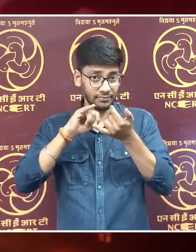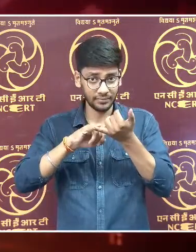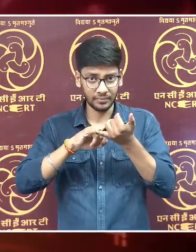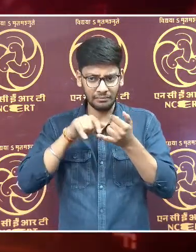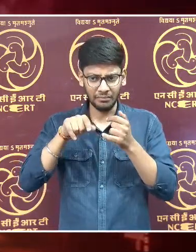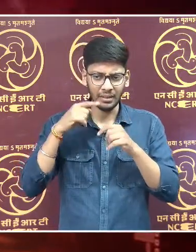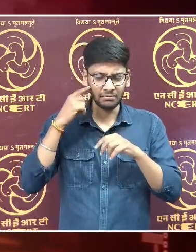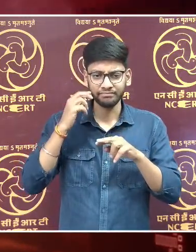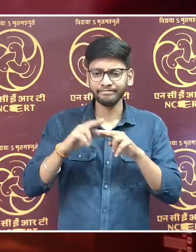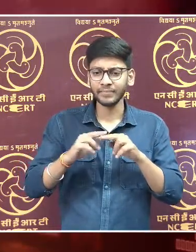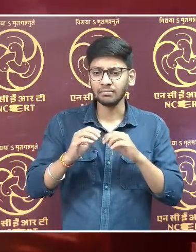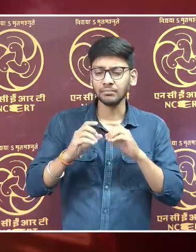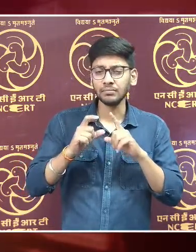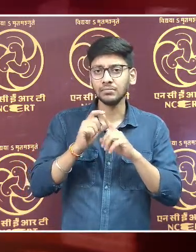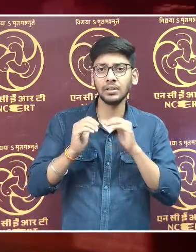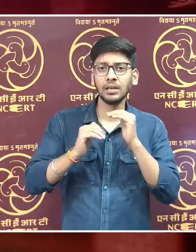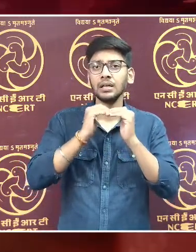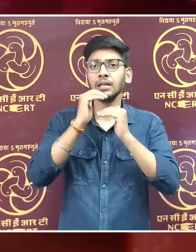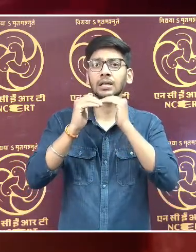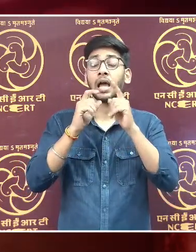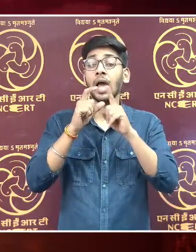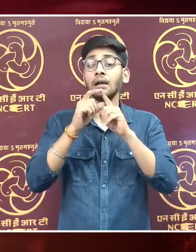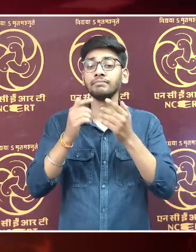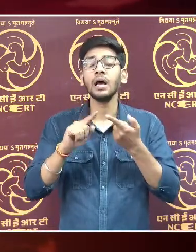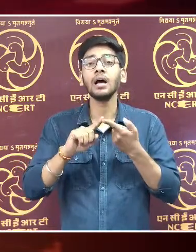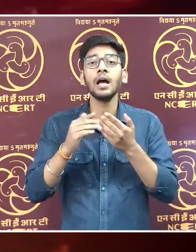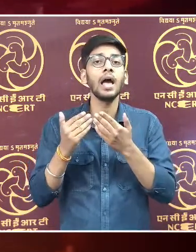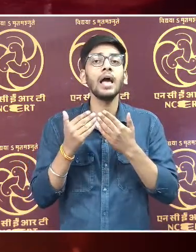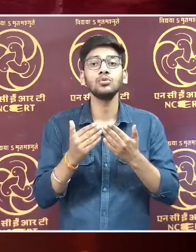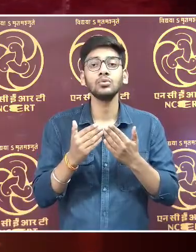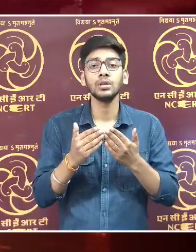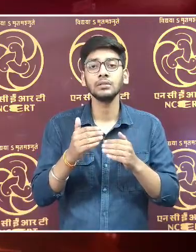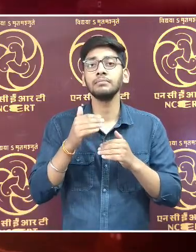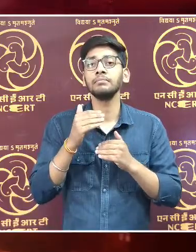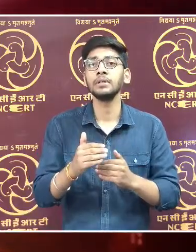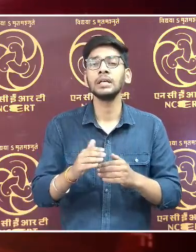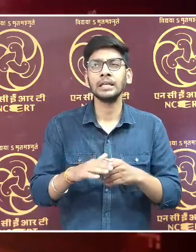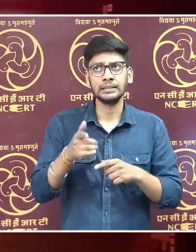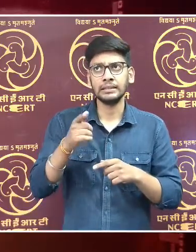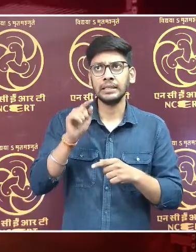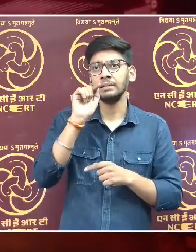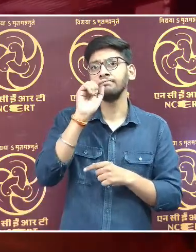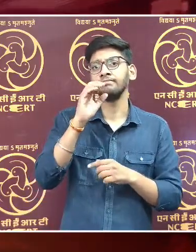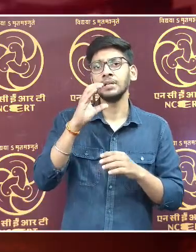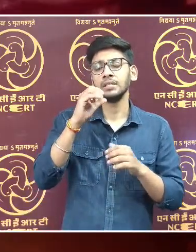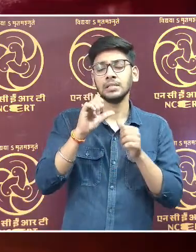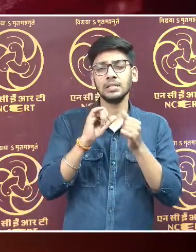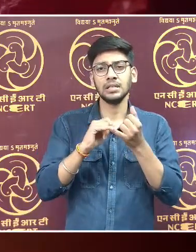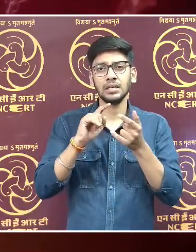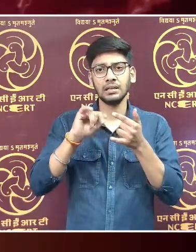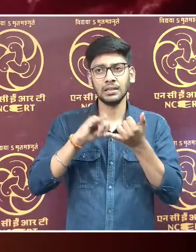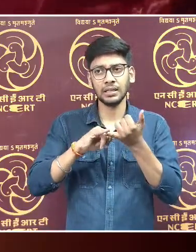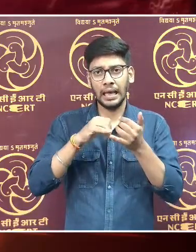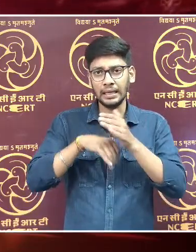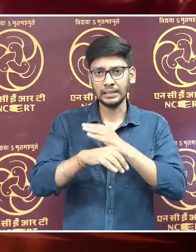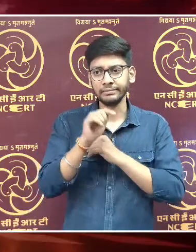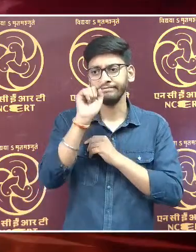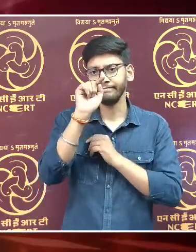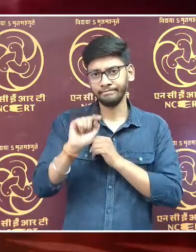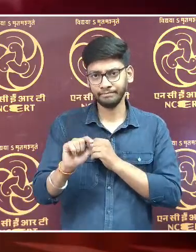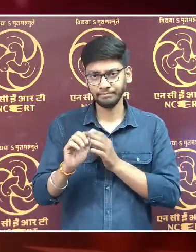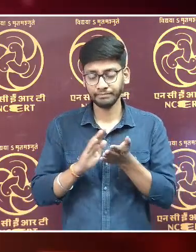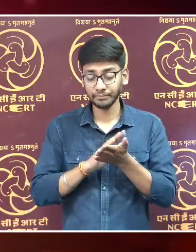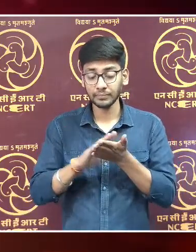is being developing during the educational period. Like there might be some cases where the child had got